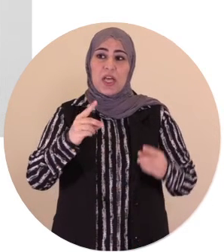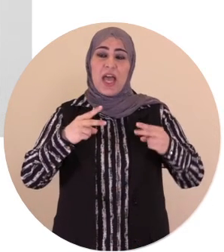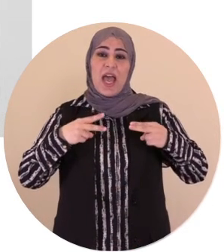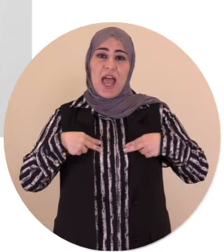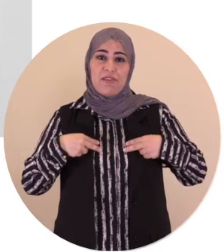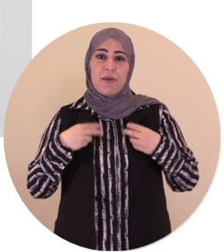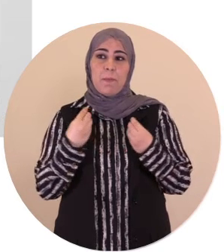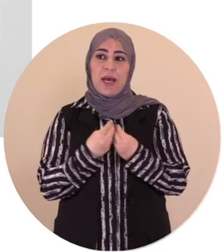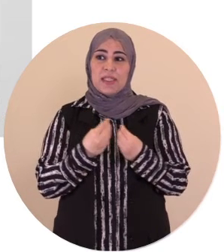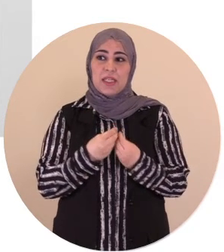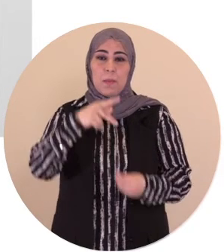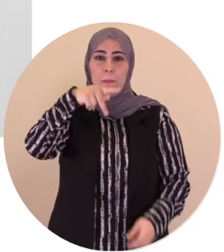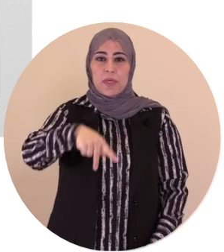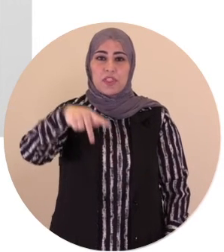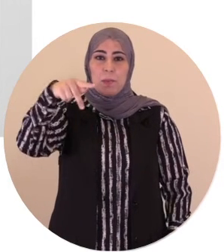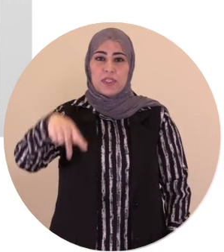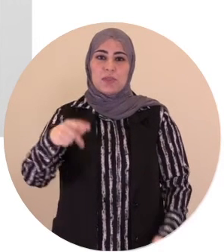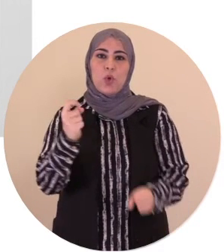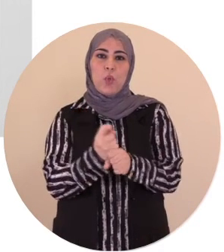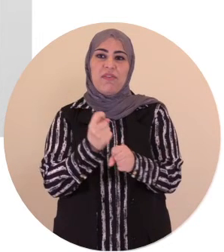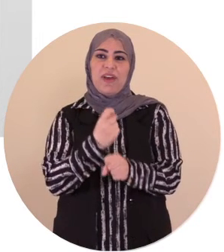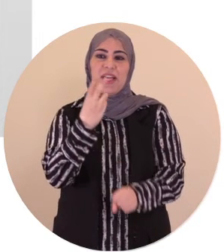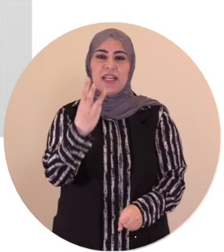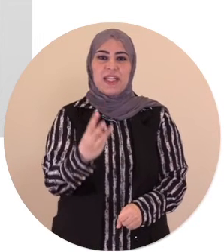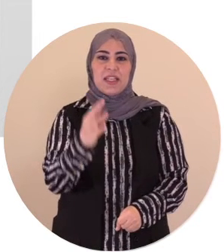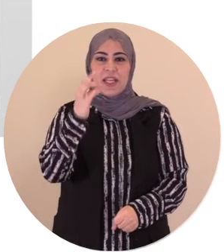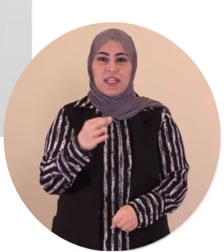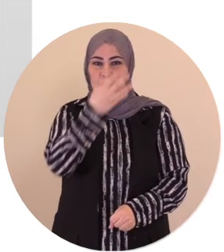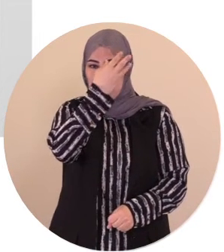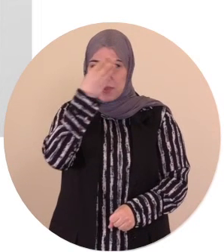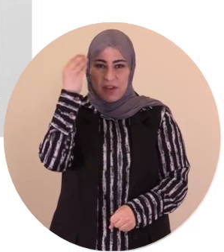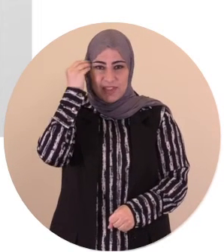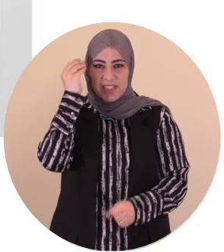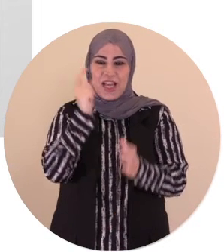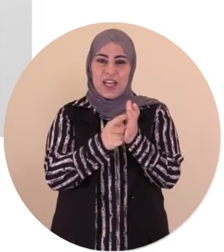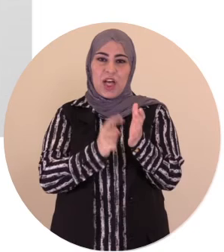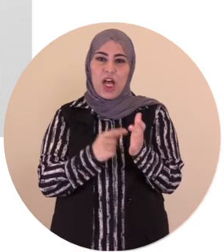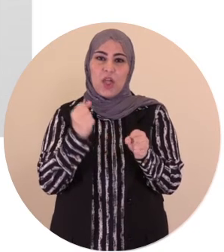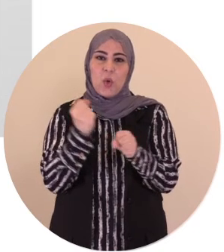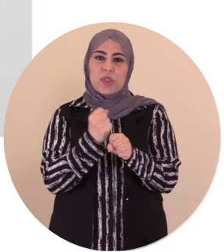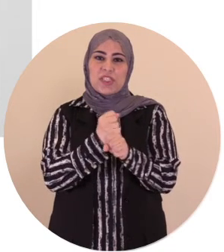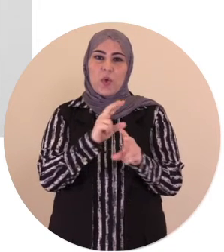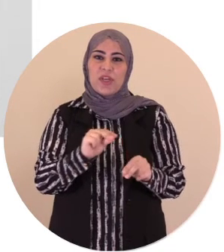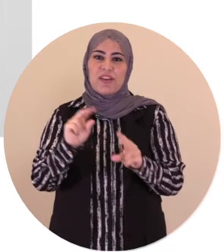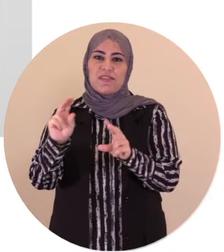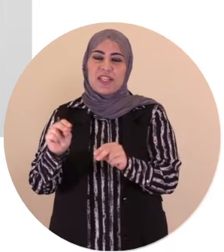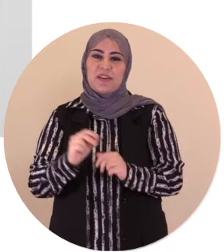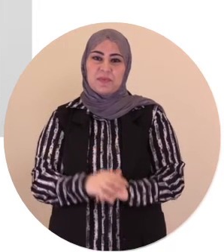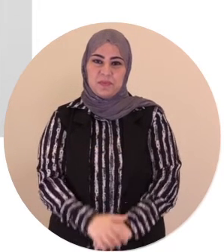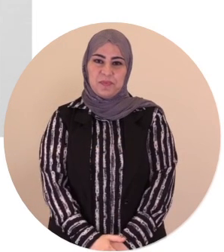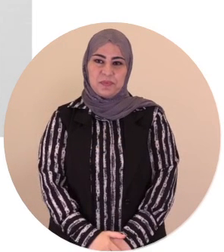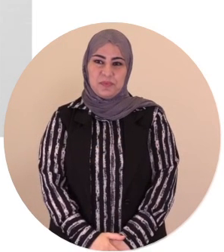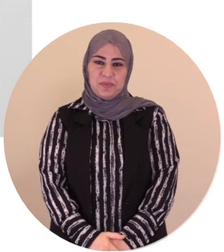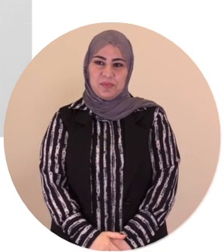Easy. It's a simple equation. If you have if plus past perfect, you would have would have